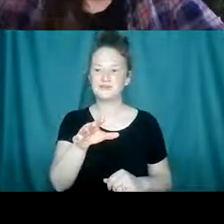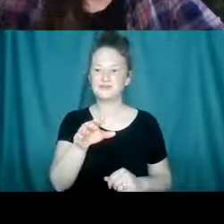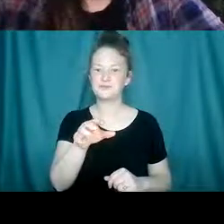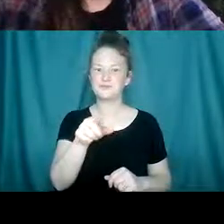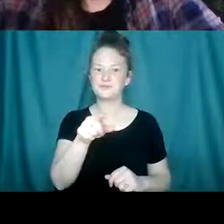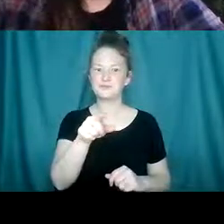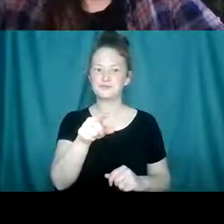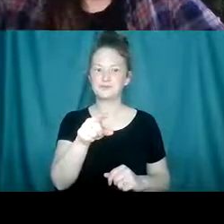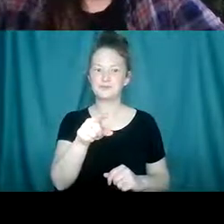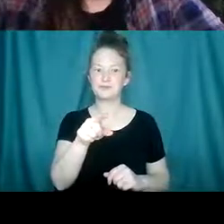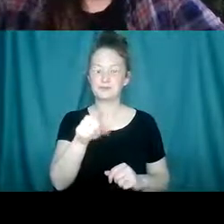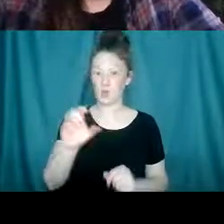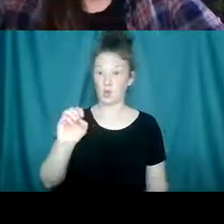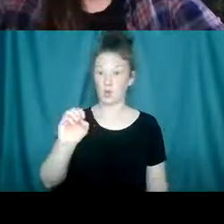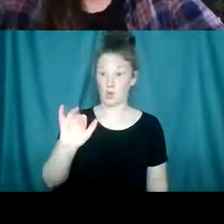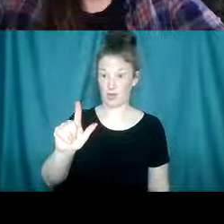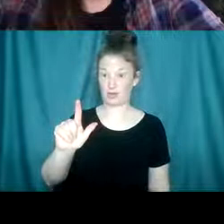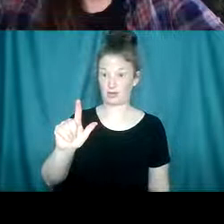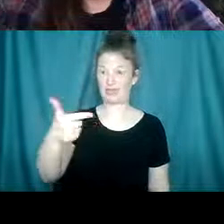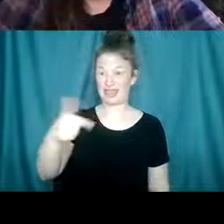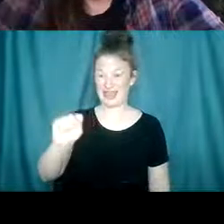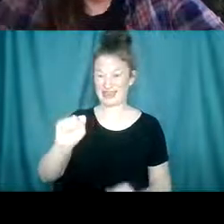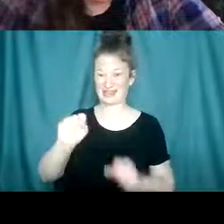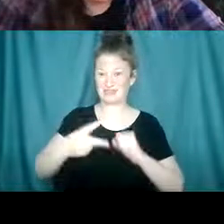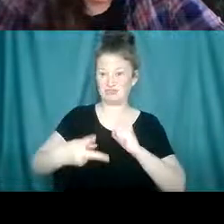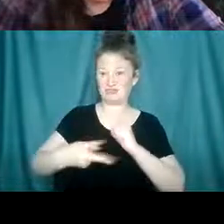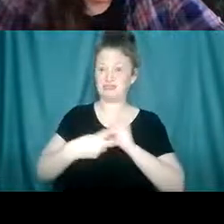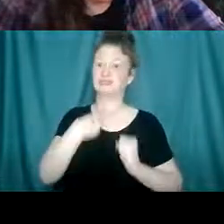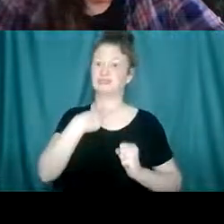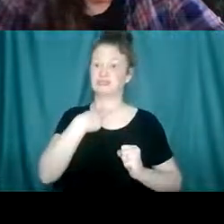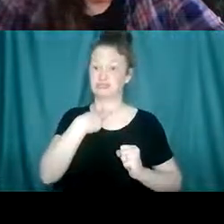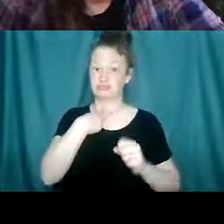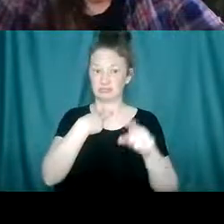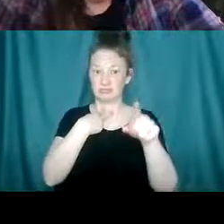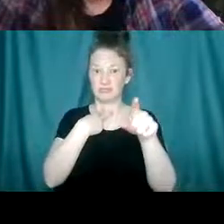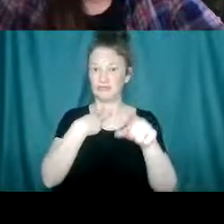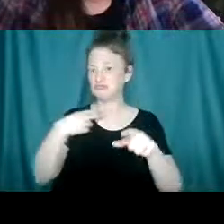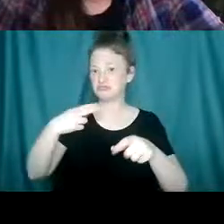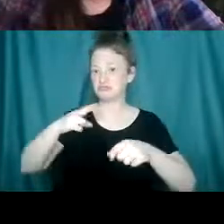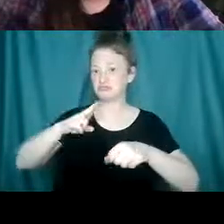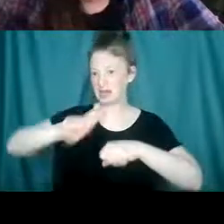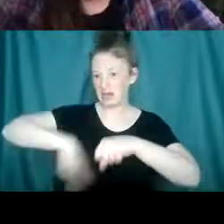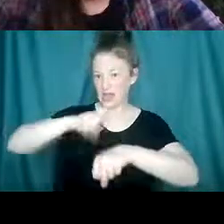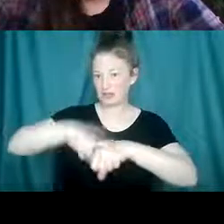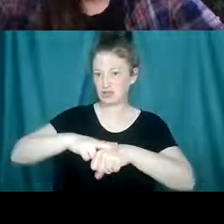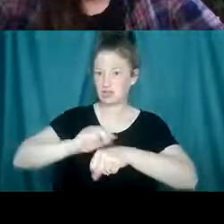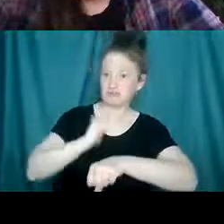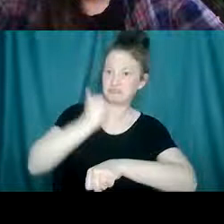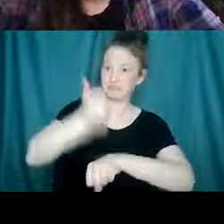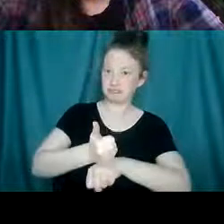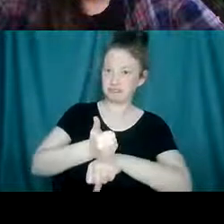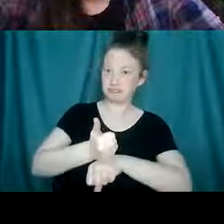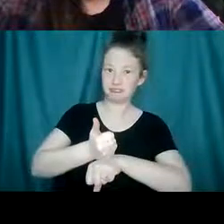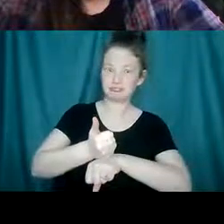So oil and gas traps, they are naturally formed, and this